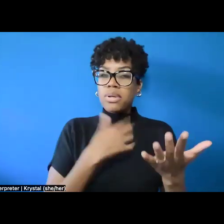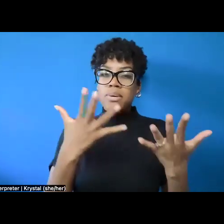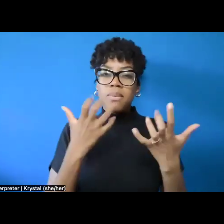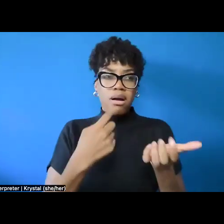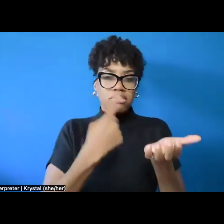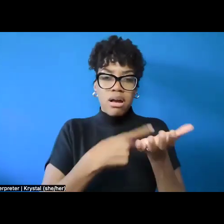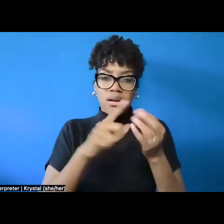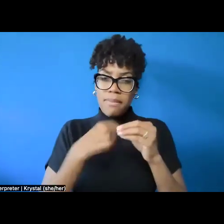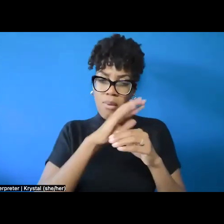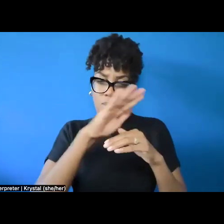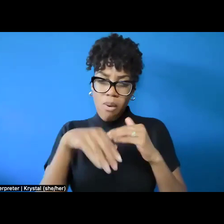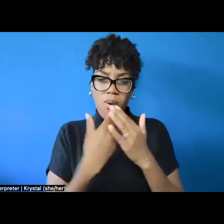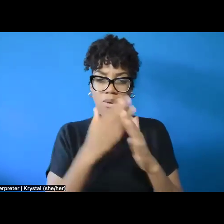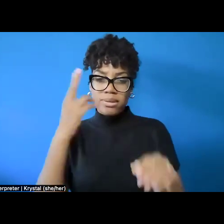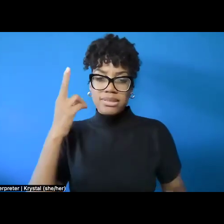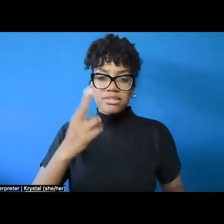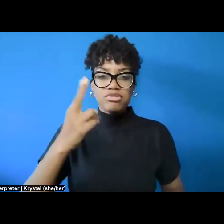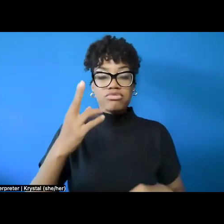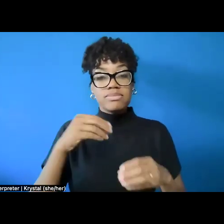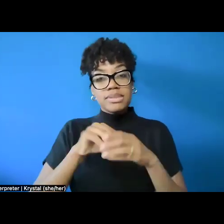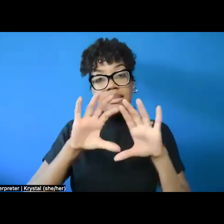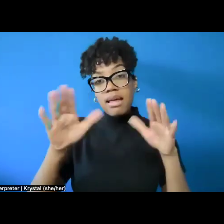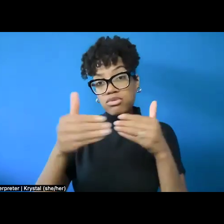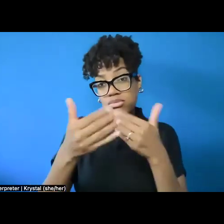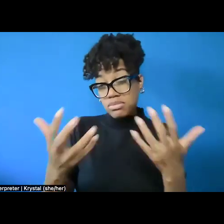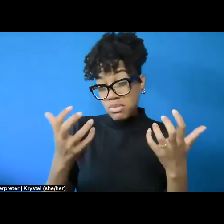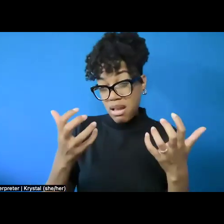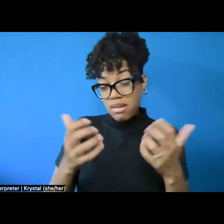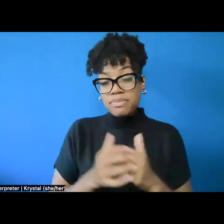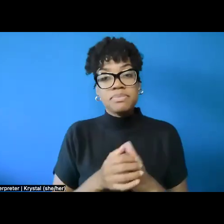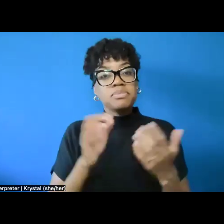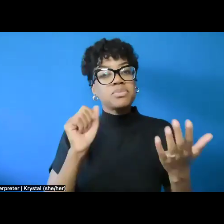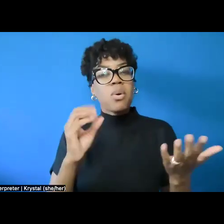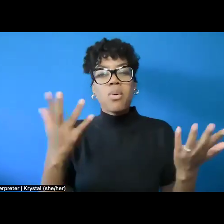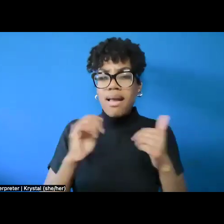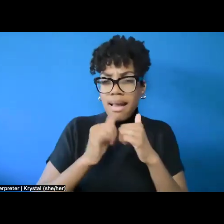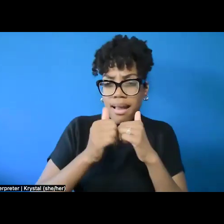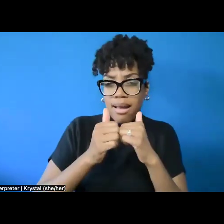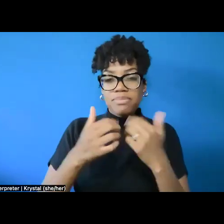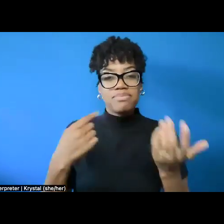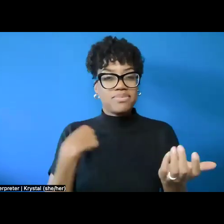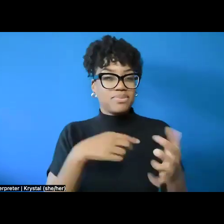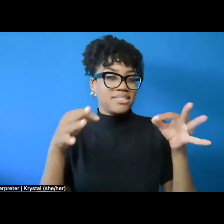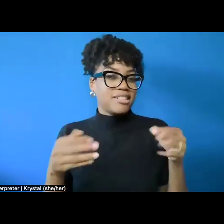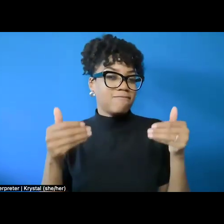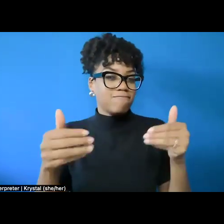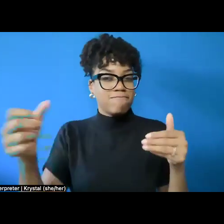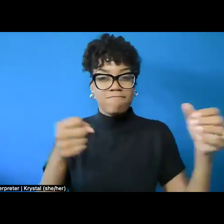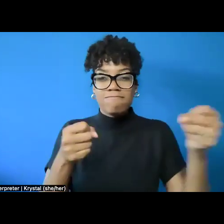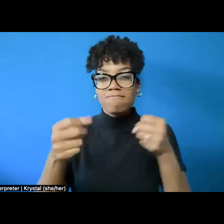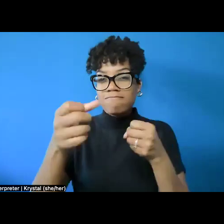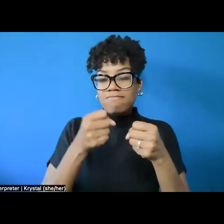a really incredible panel. I'm super excited. I just think all these people are